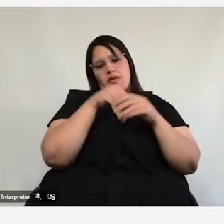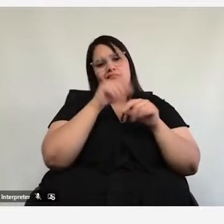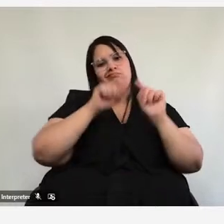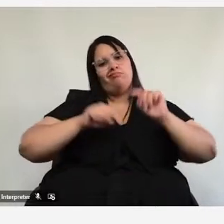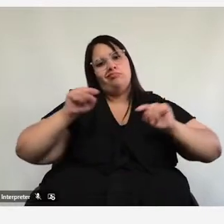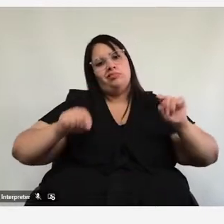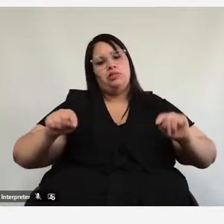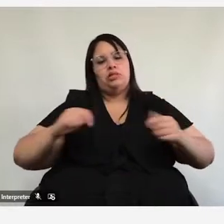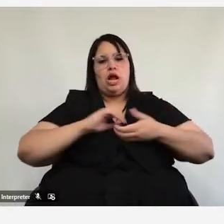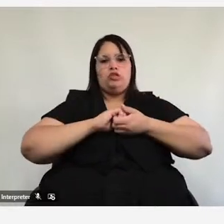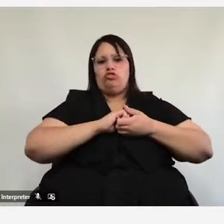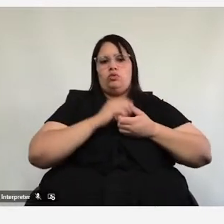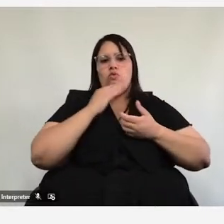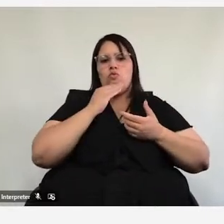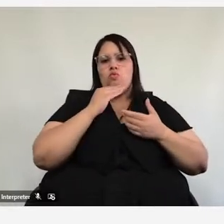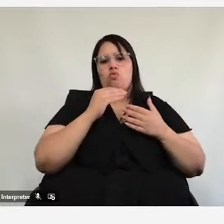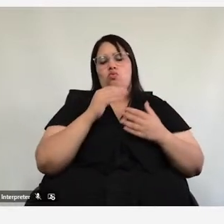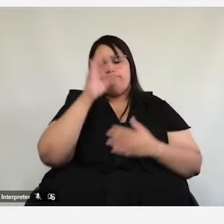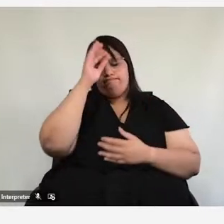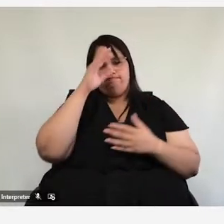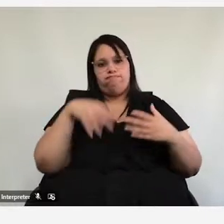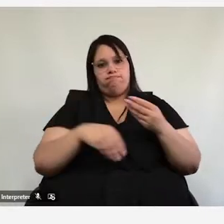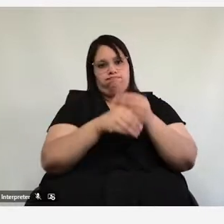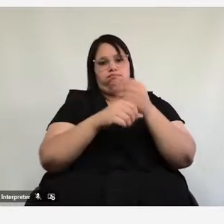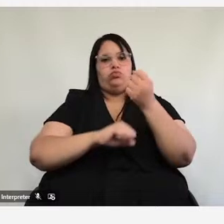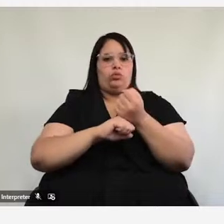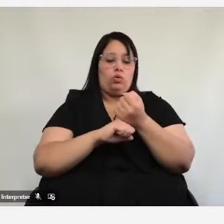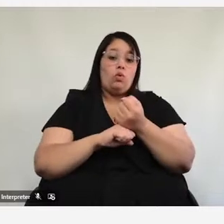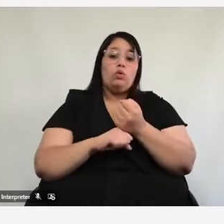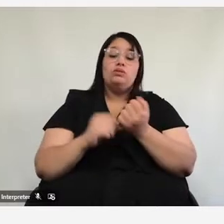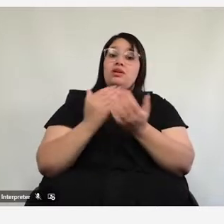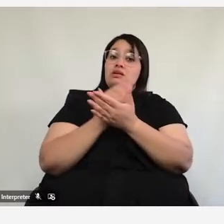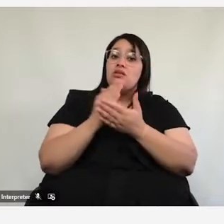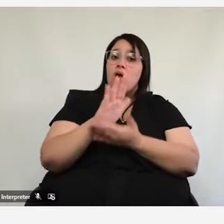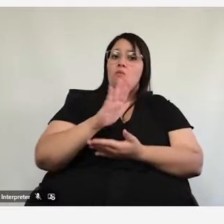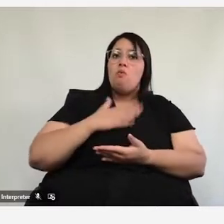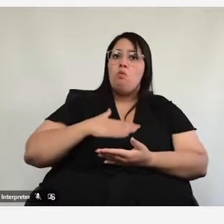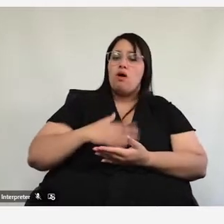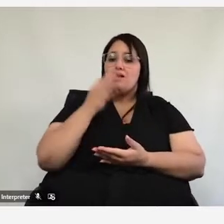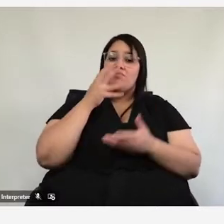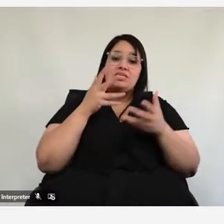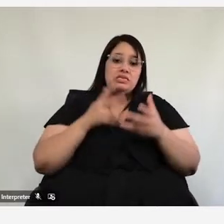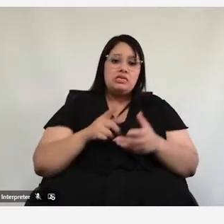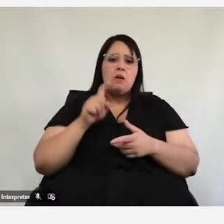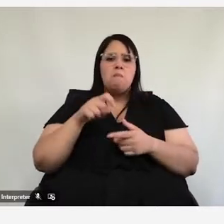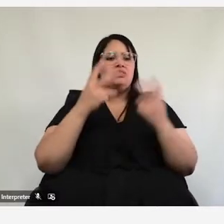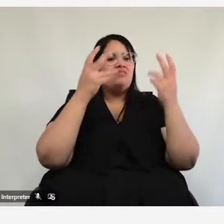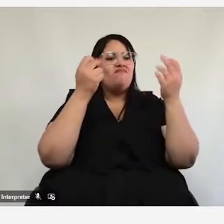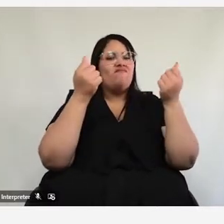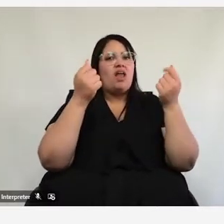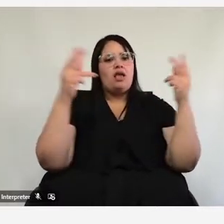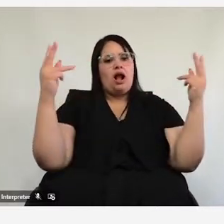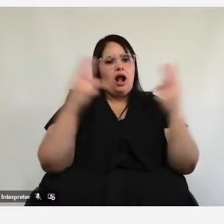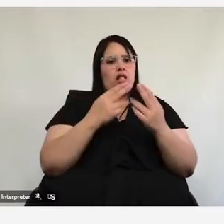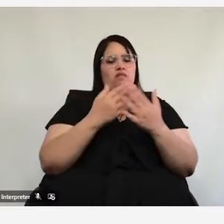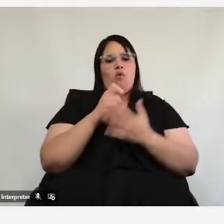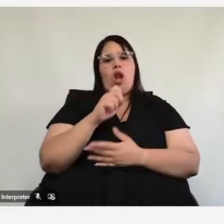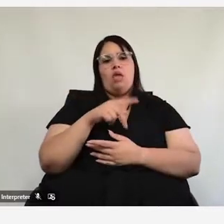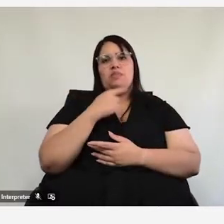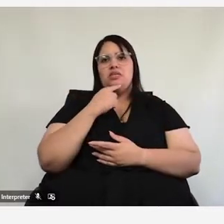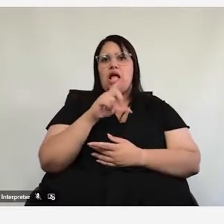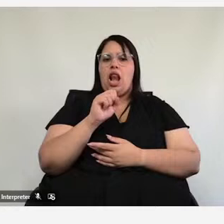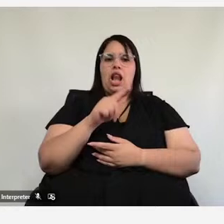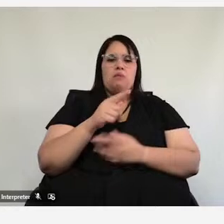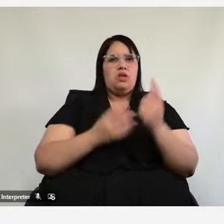enforcement agencies. Speaker, there are some who want this government to cut the funding for LEAP. They say that LEAP is not